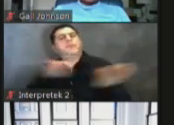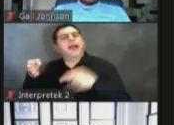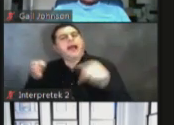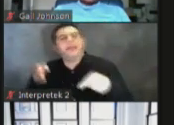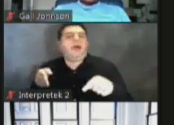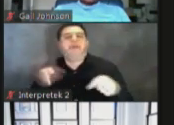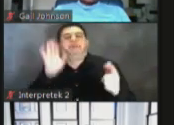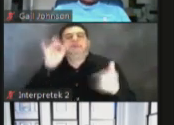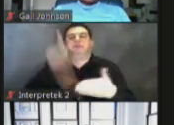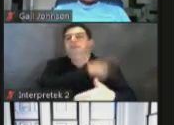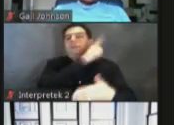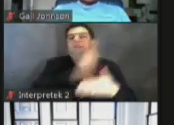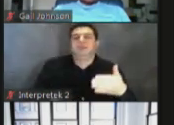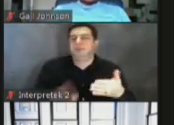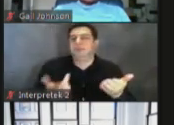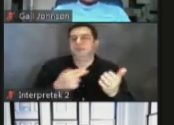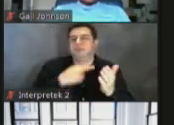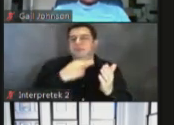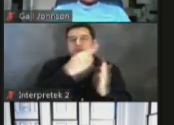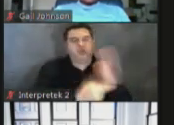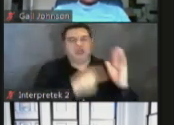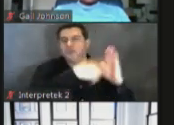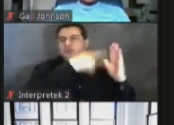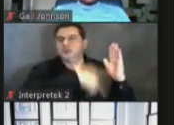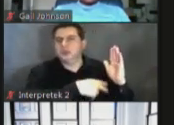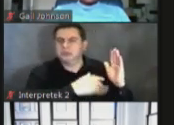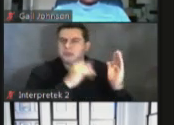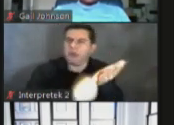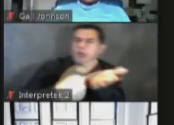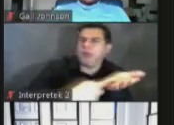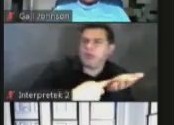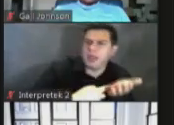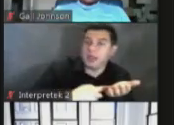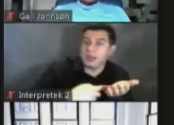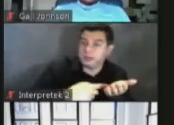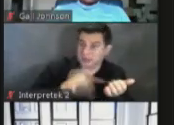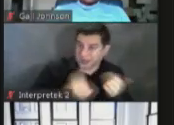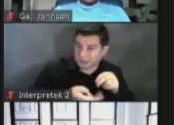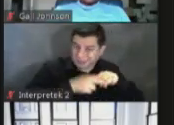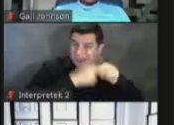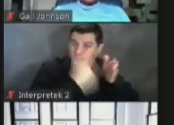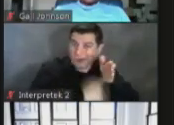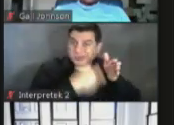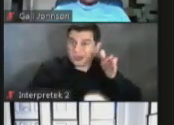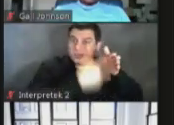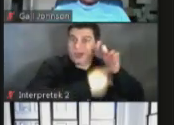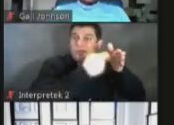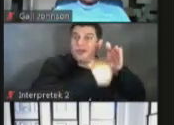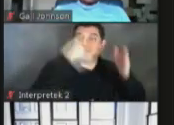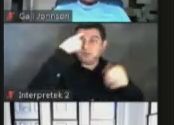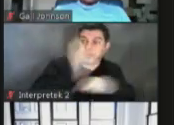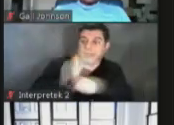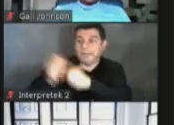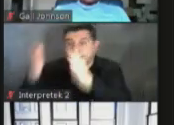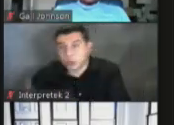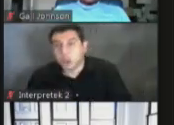use overhaul and transect zones and rising costs like labor and lumber. It encourages more displacement from neighborhoods that have